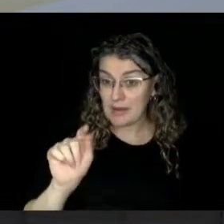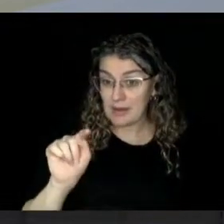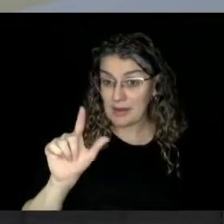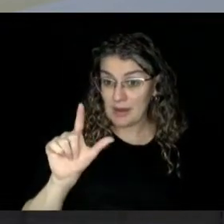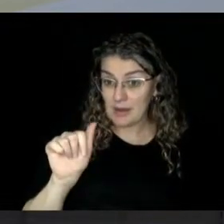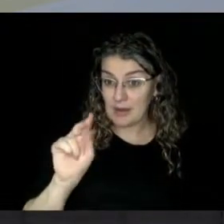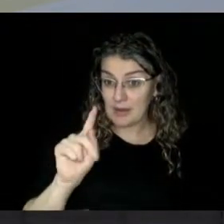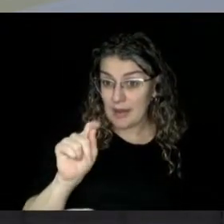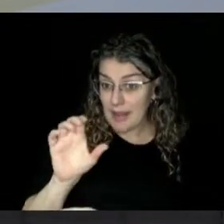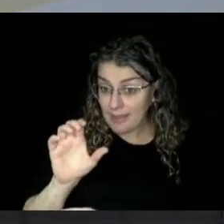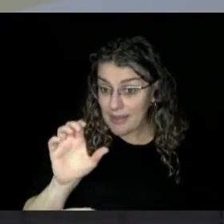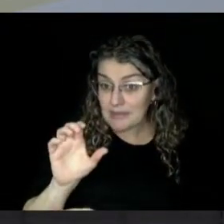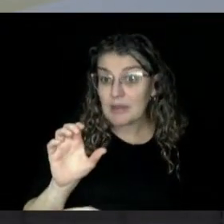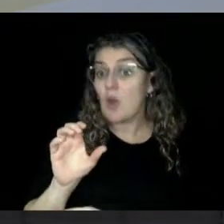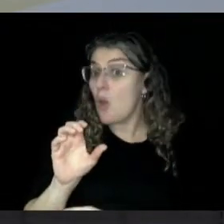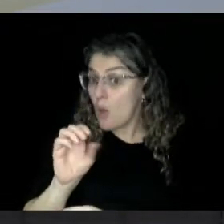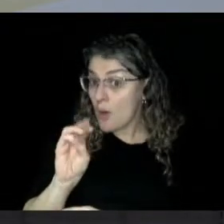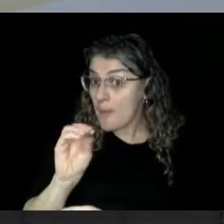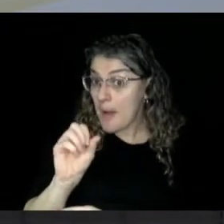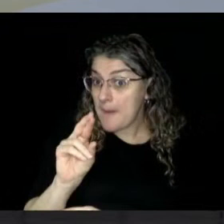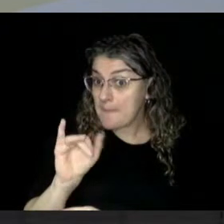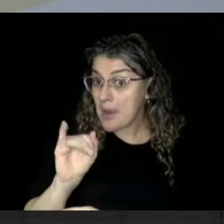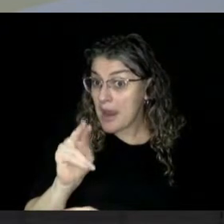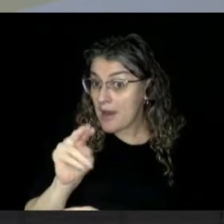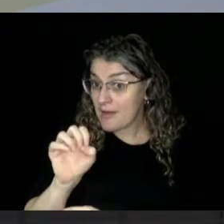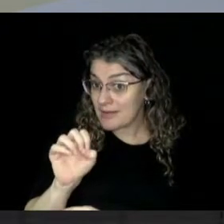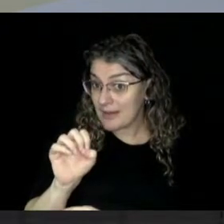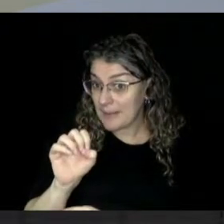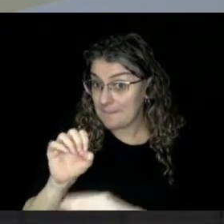for crab fishing season, so beginning of April?